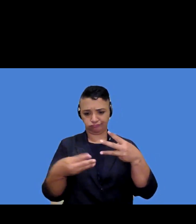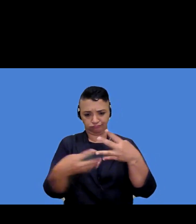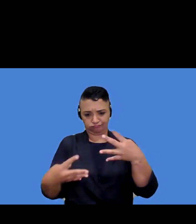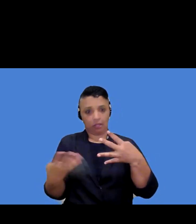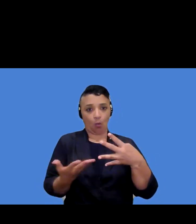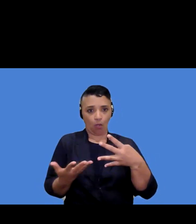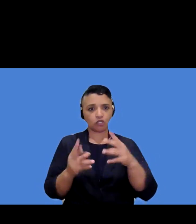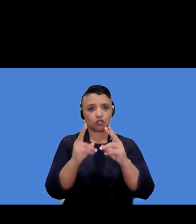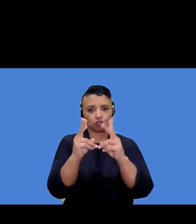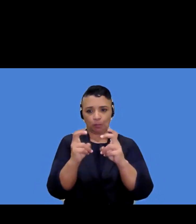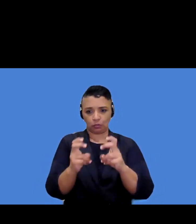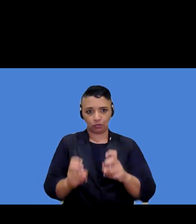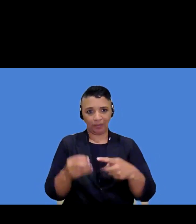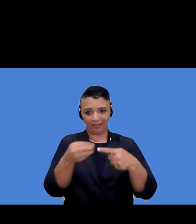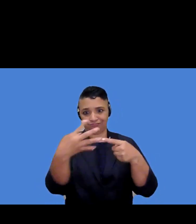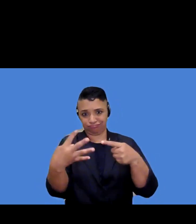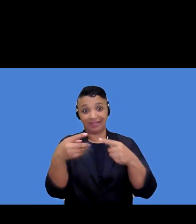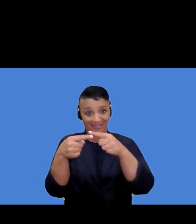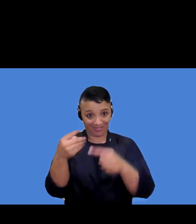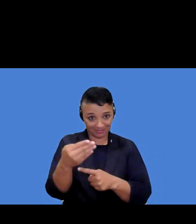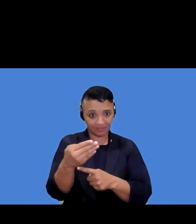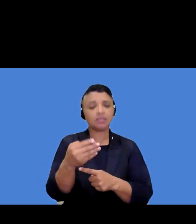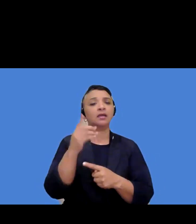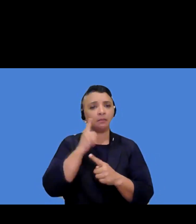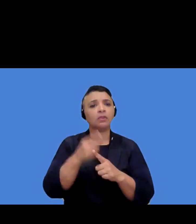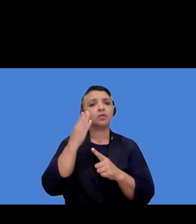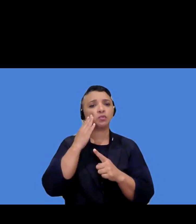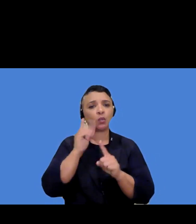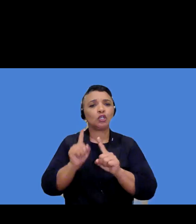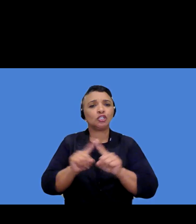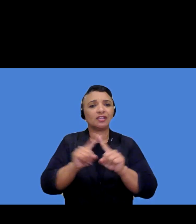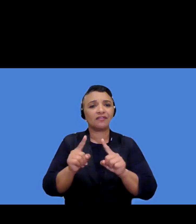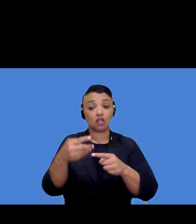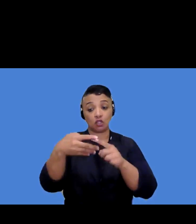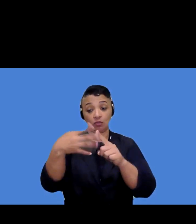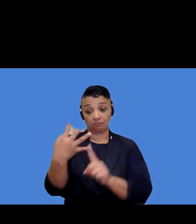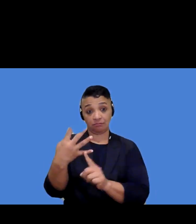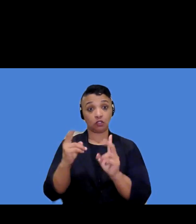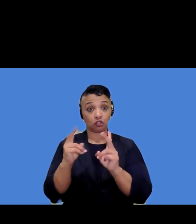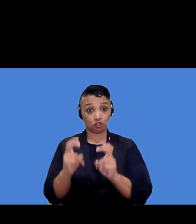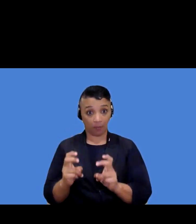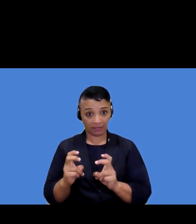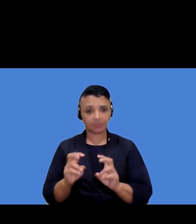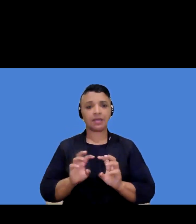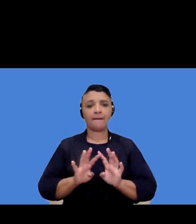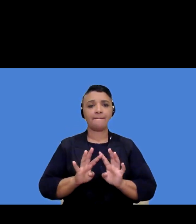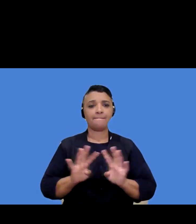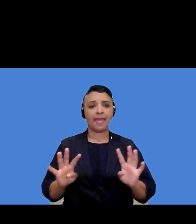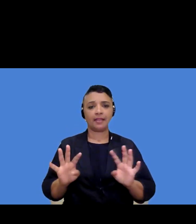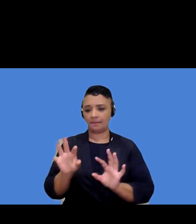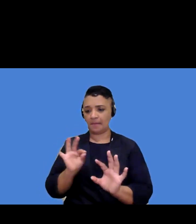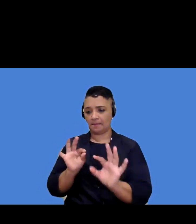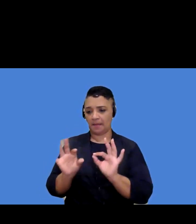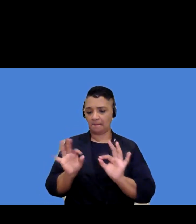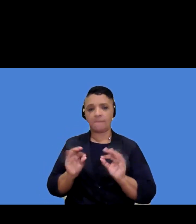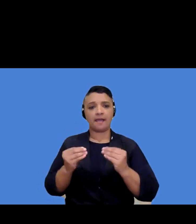program of the Global Disability Summit and the different panels that we will have during the Global Disability